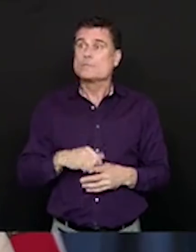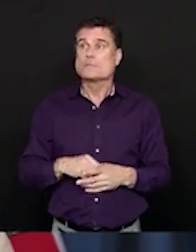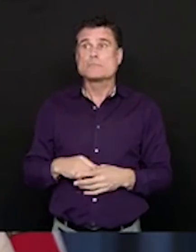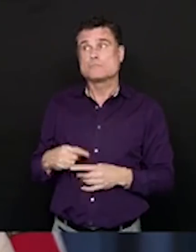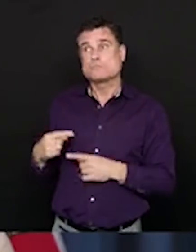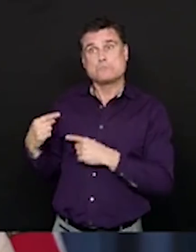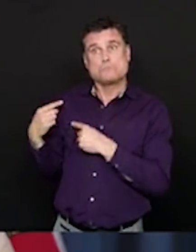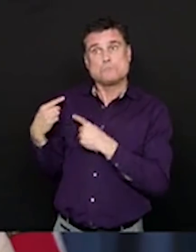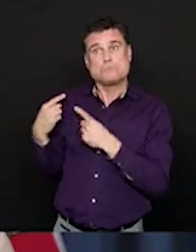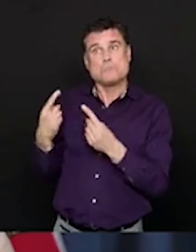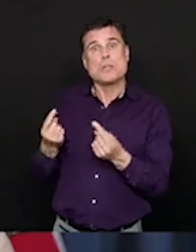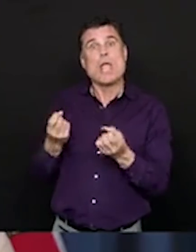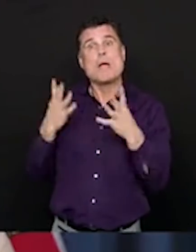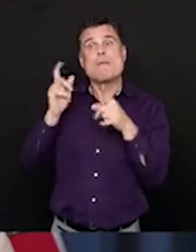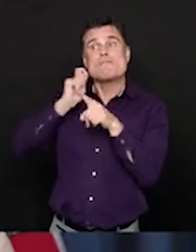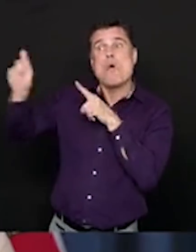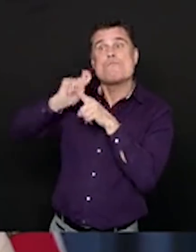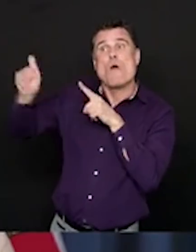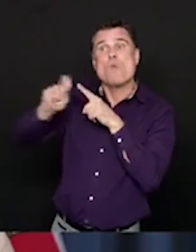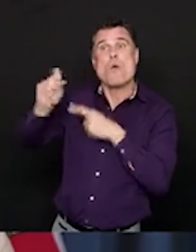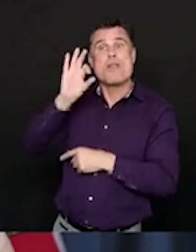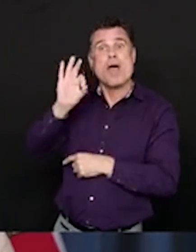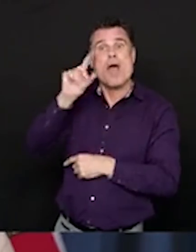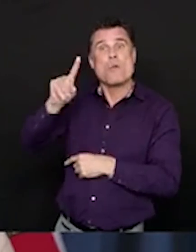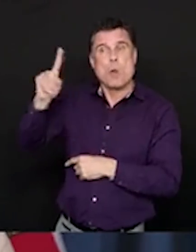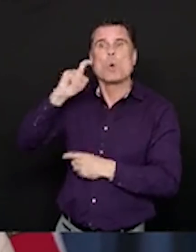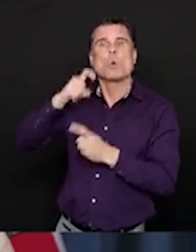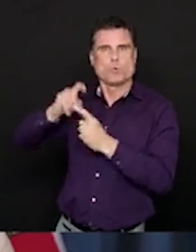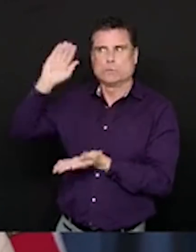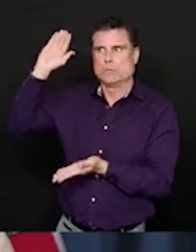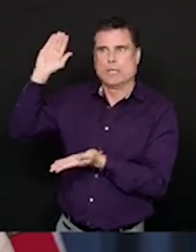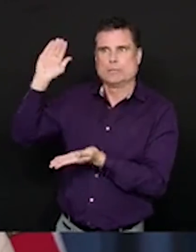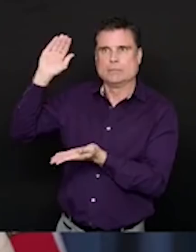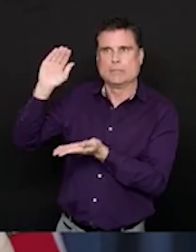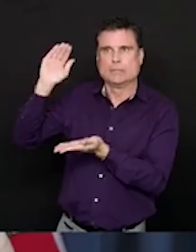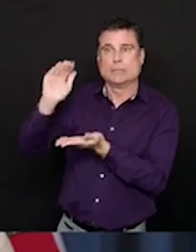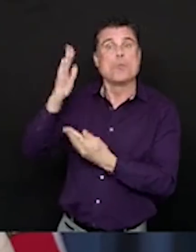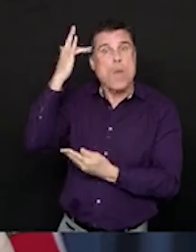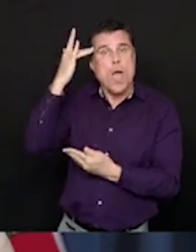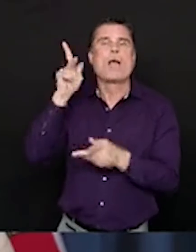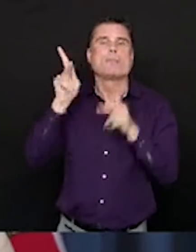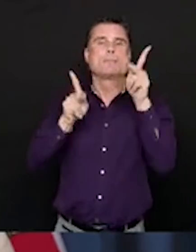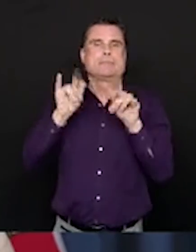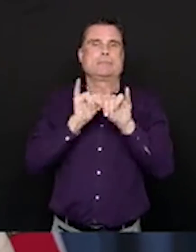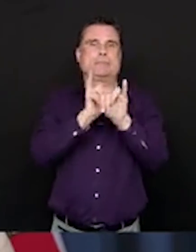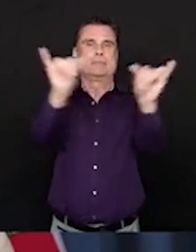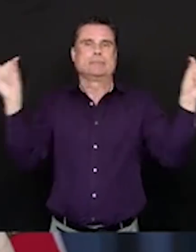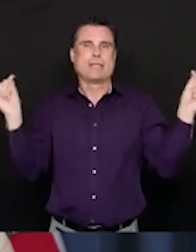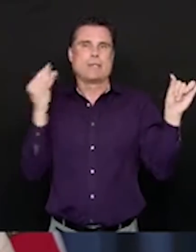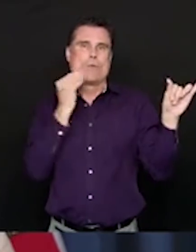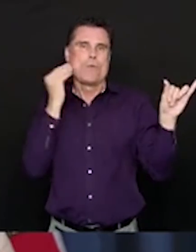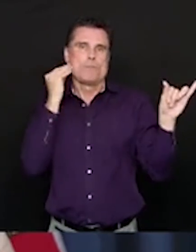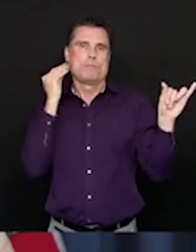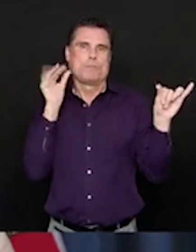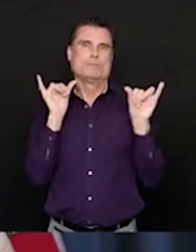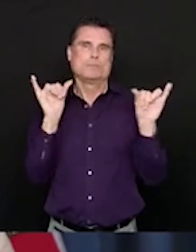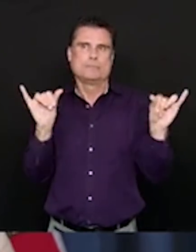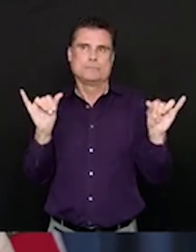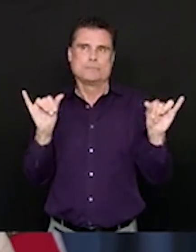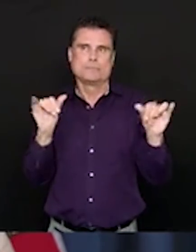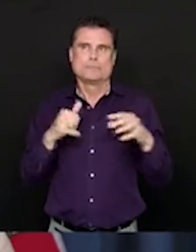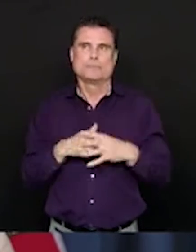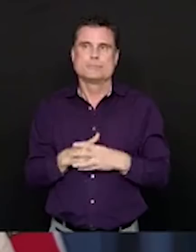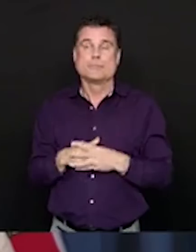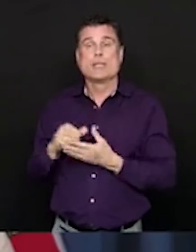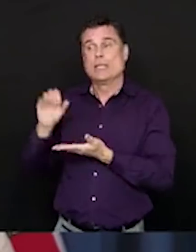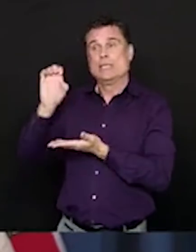much. And so the paramedics and the BCEHS and the dispatch service has been monitoring this very carefully to make sure that